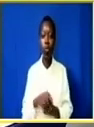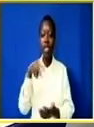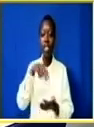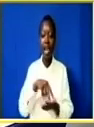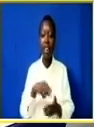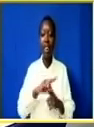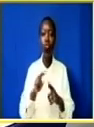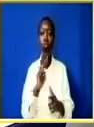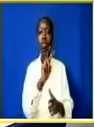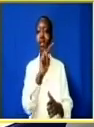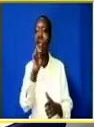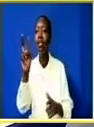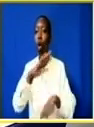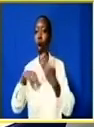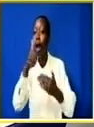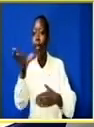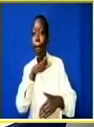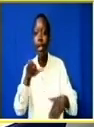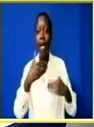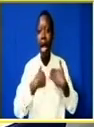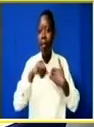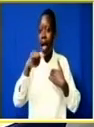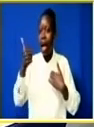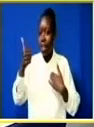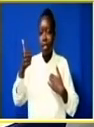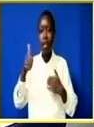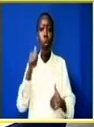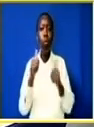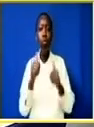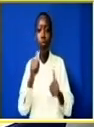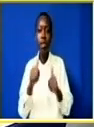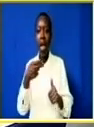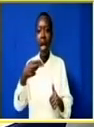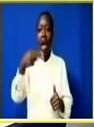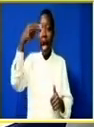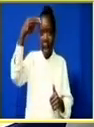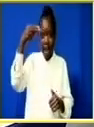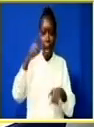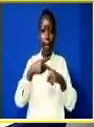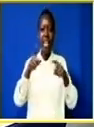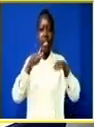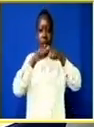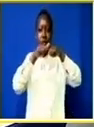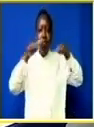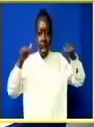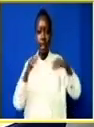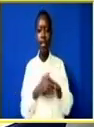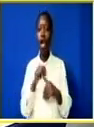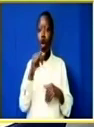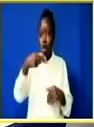Okay. There are others which are high, flat. High but flat. Yes. Okay. So not high.